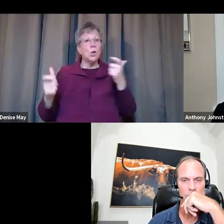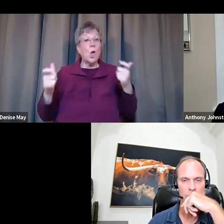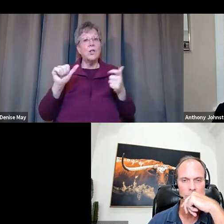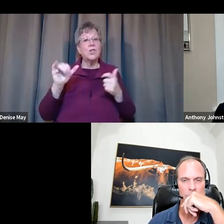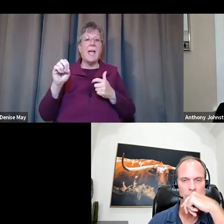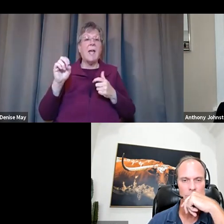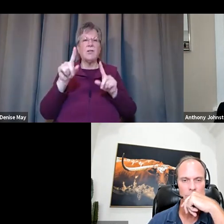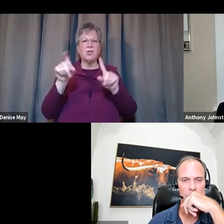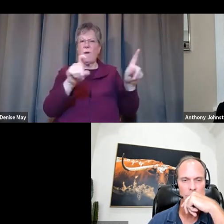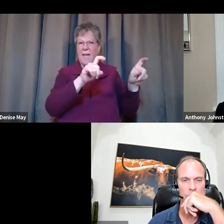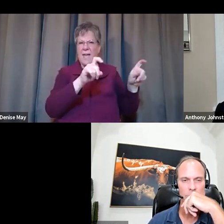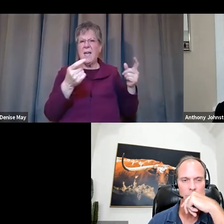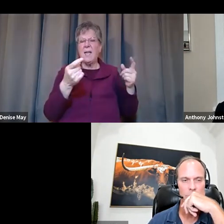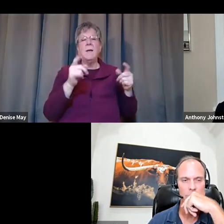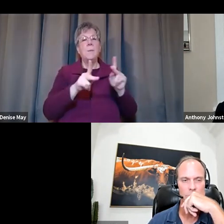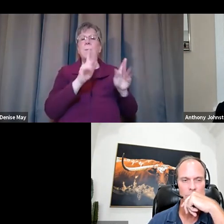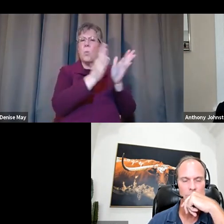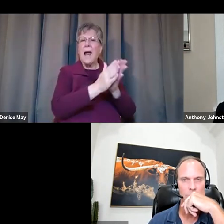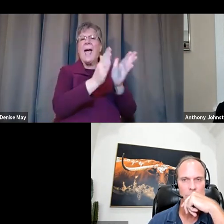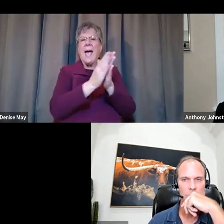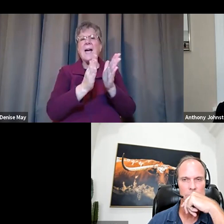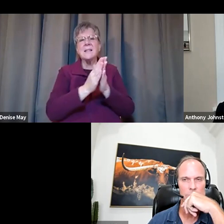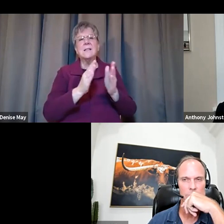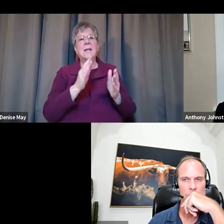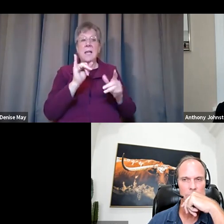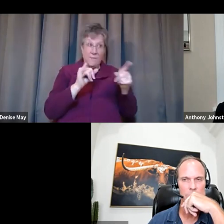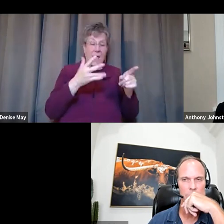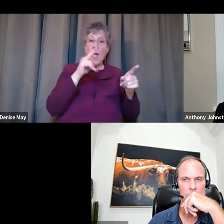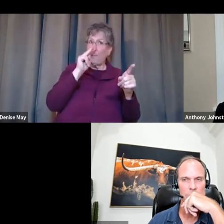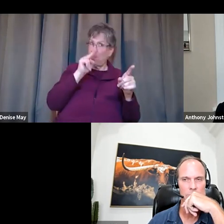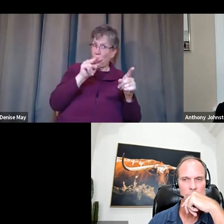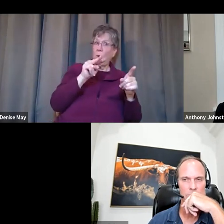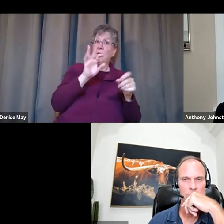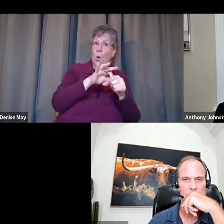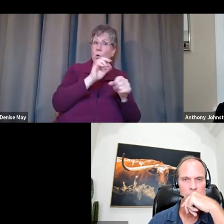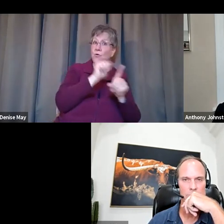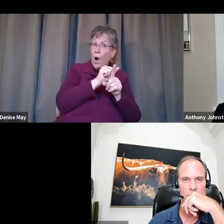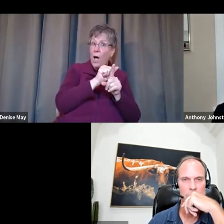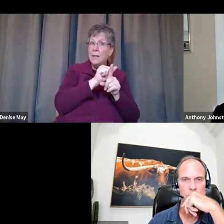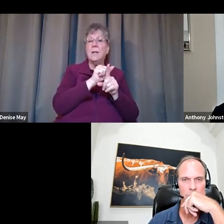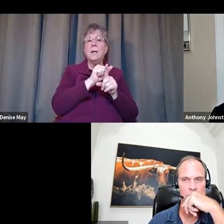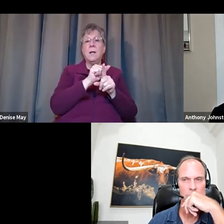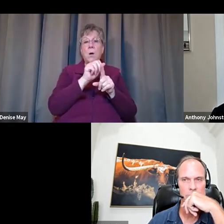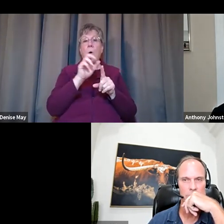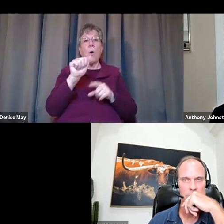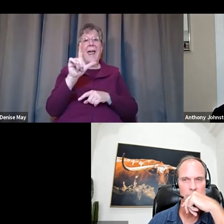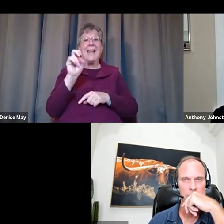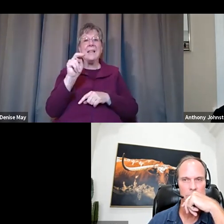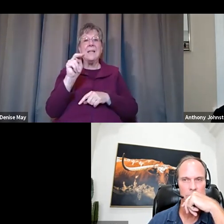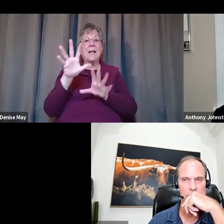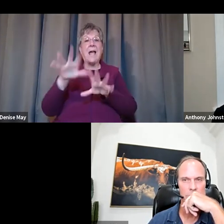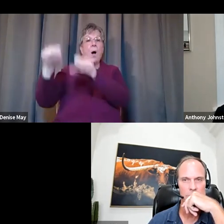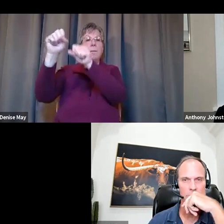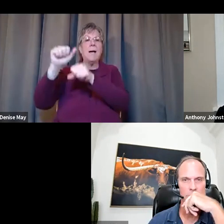was done and people were asked, among other questions, whether they had observed voter fraud and whether they had observed alien abduction. And the